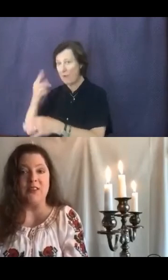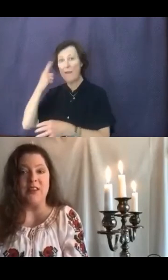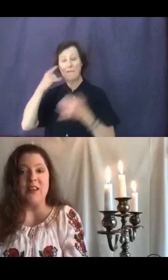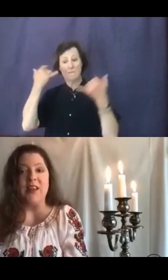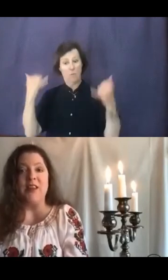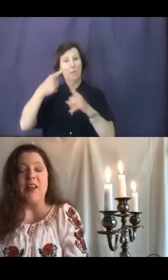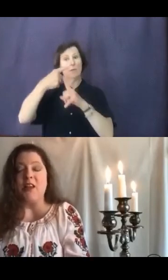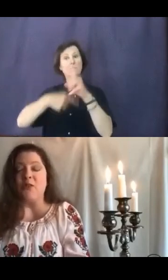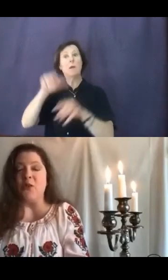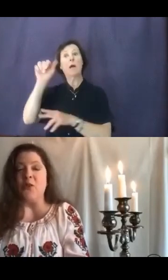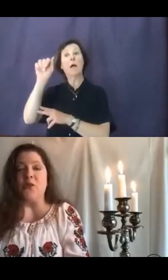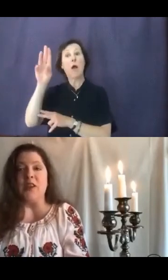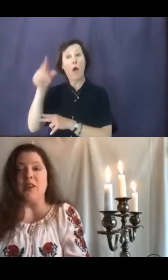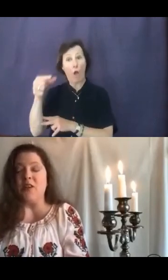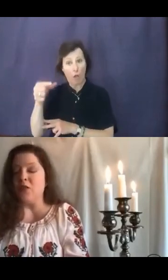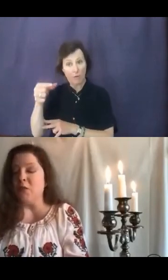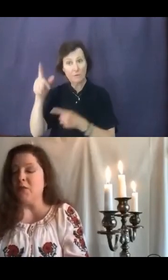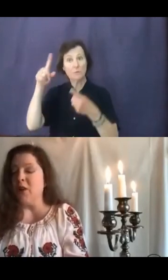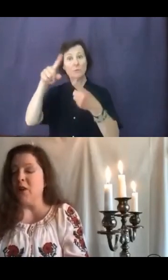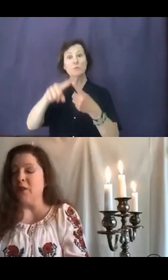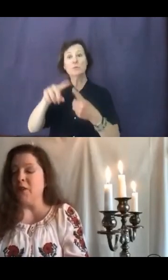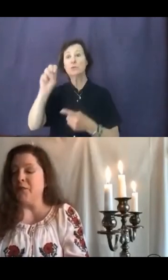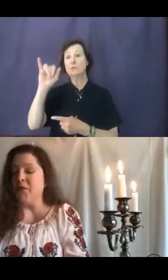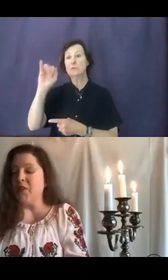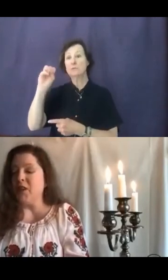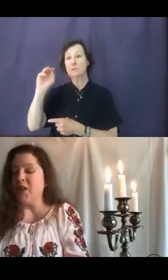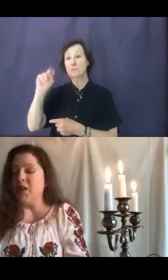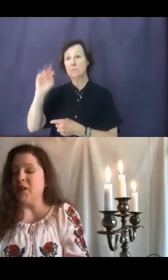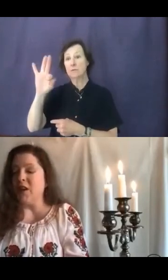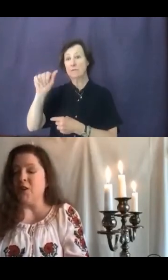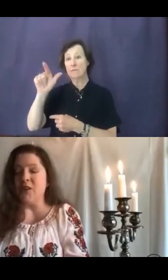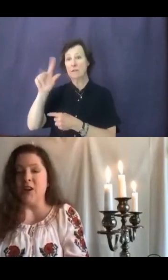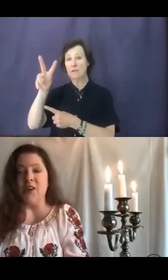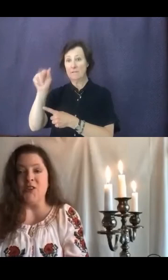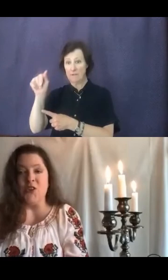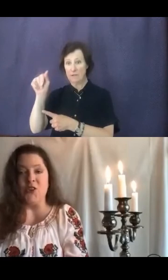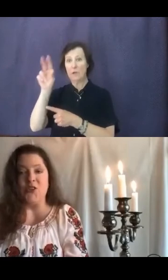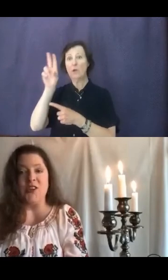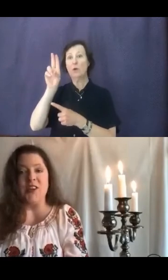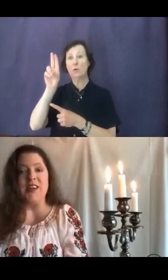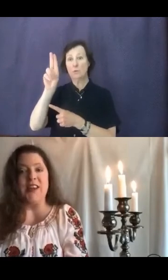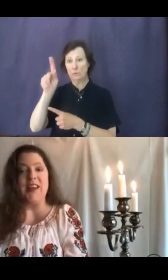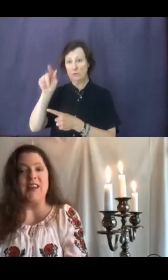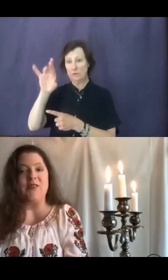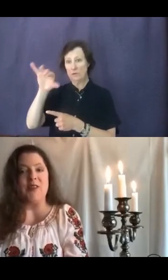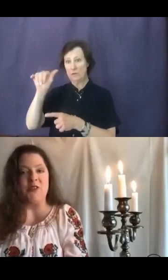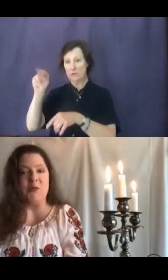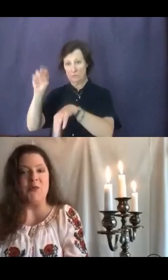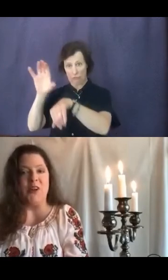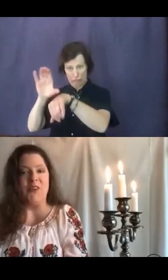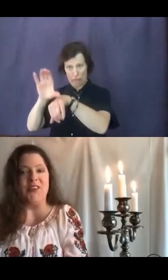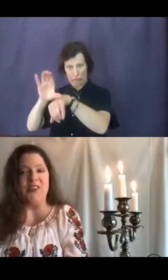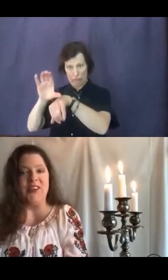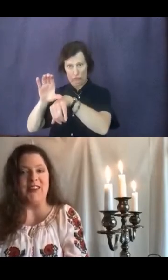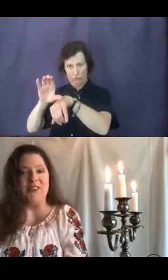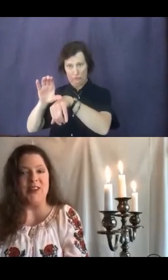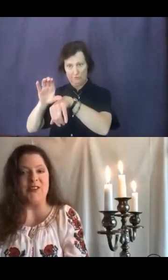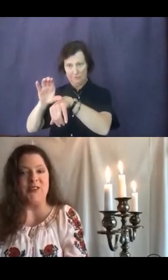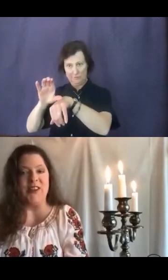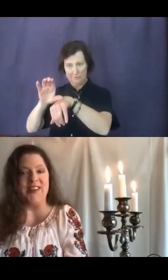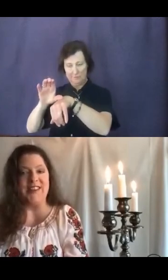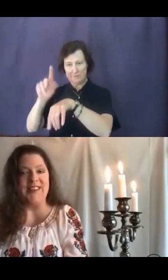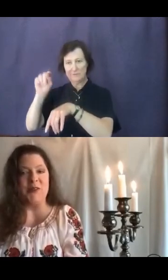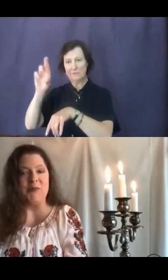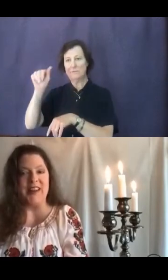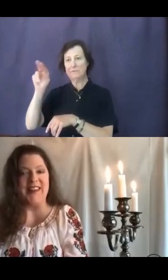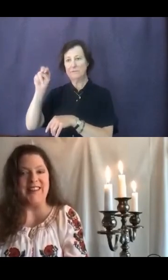August, to the Sheeman-Falva Unitarian Church in Sheeman-Falva,